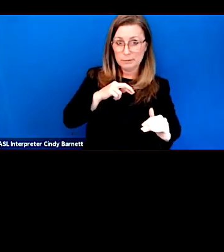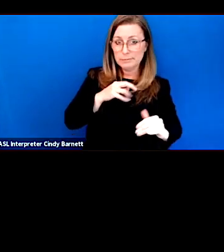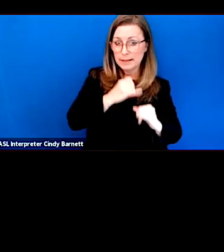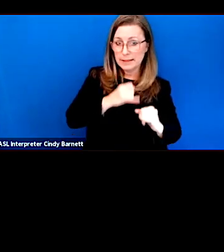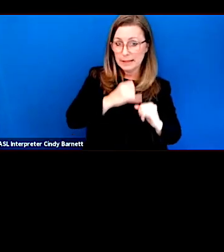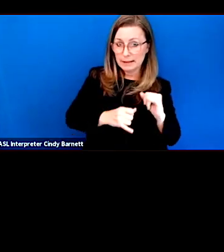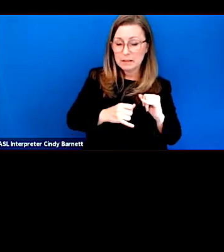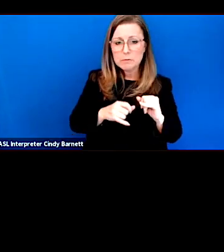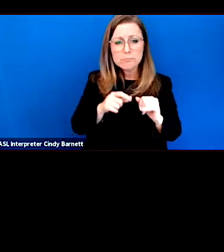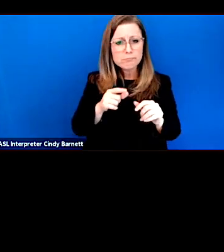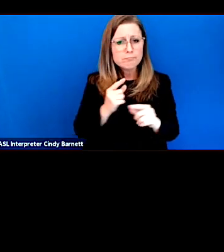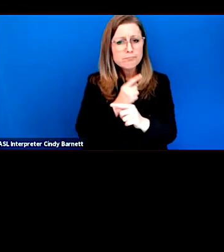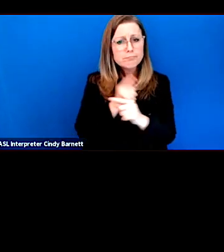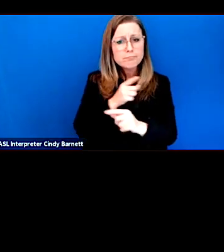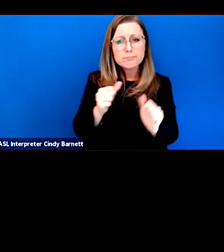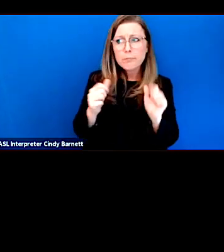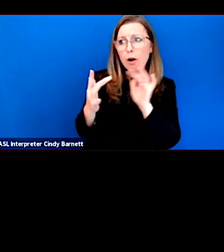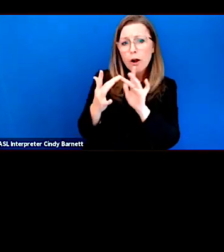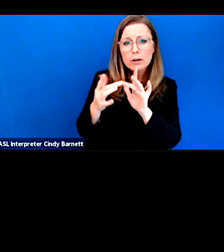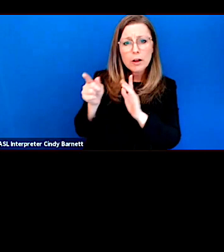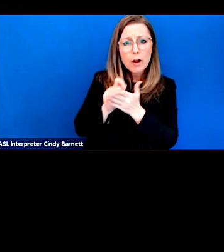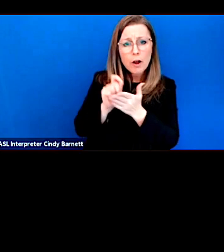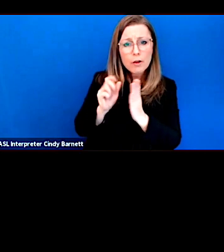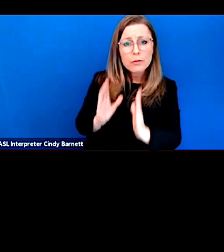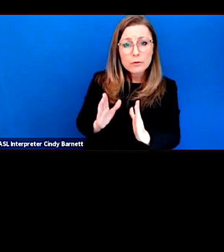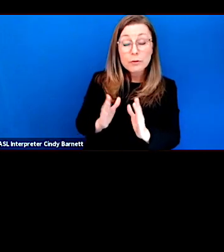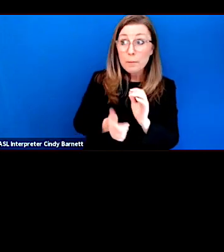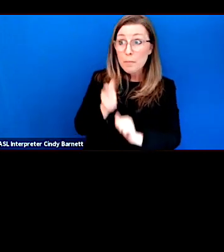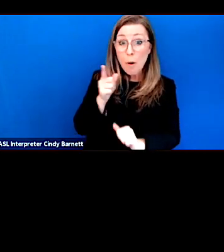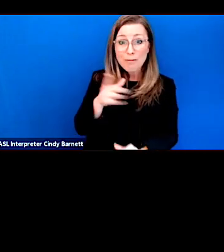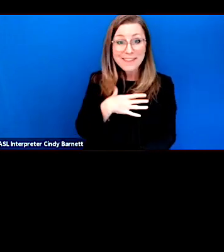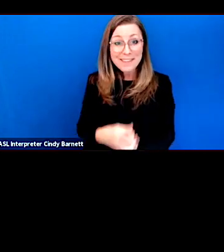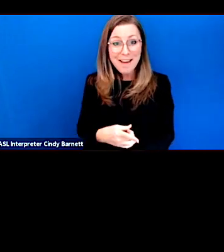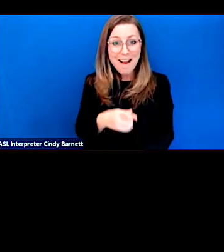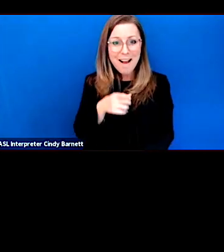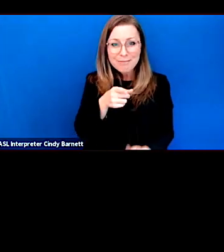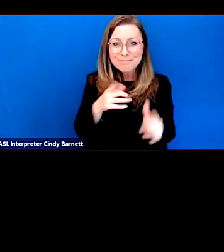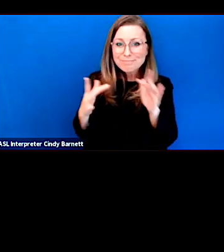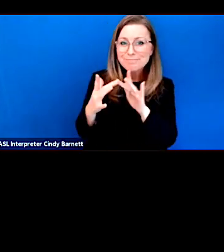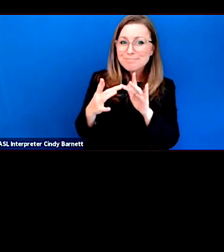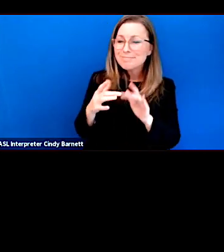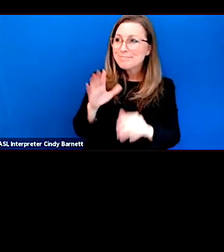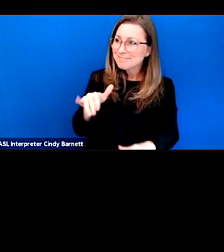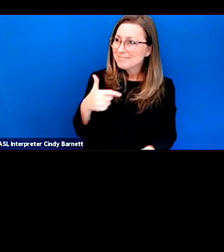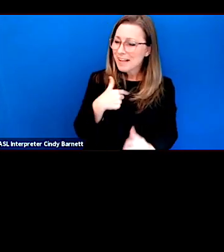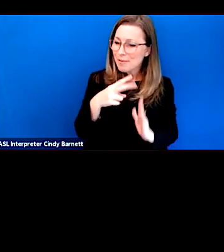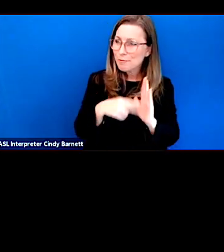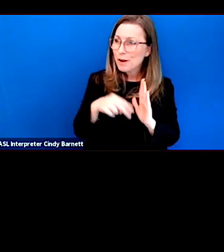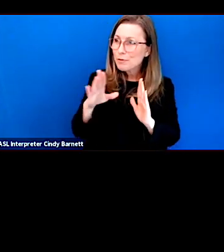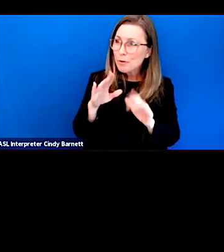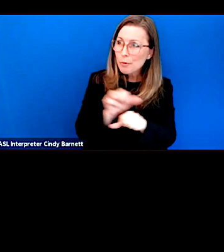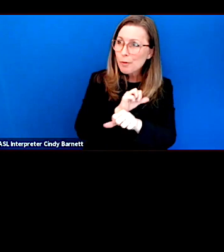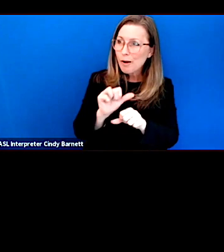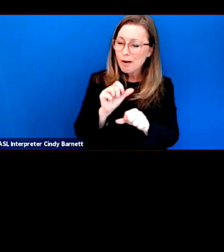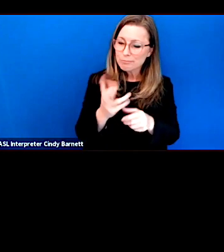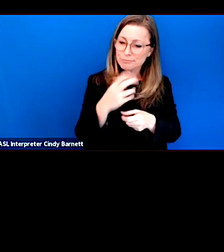related to the article, and most usually appreciate knowing that their work is being read and considered as part of a meta-synthesis project.